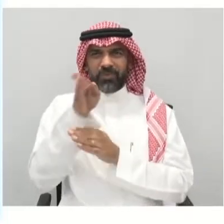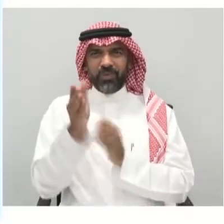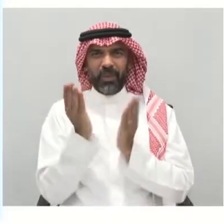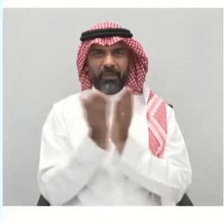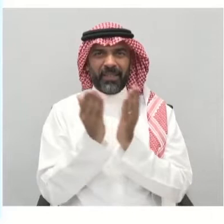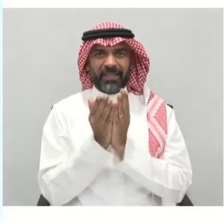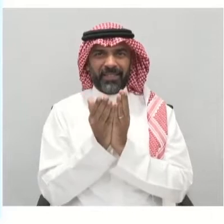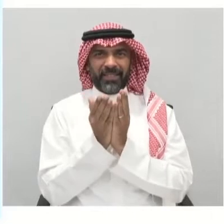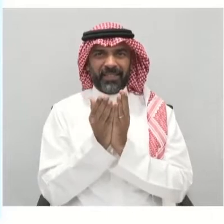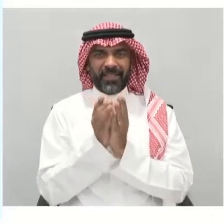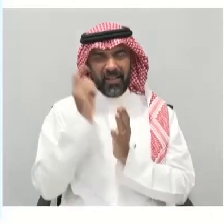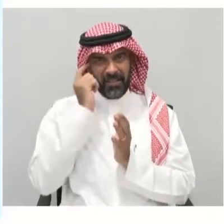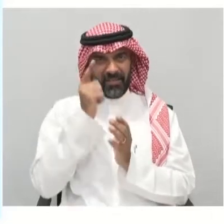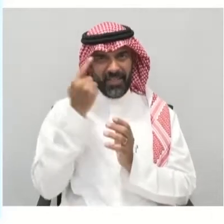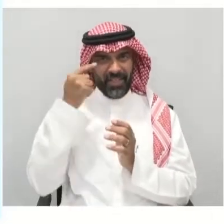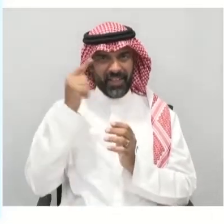you remember.